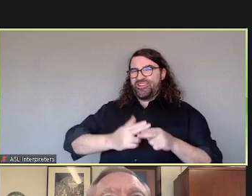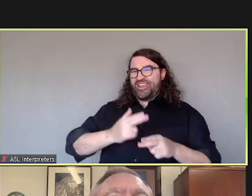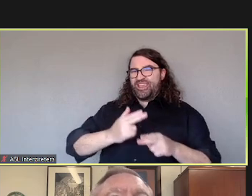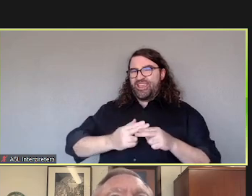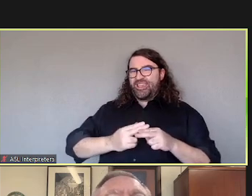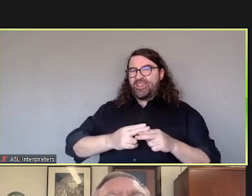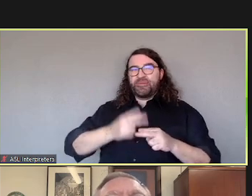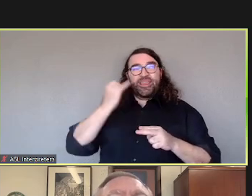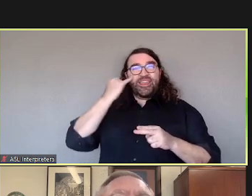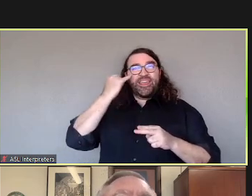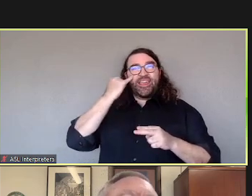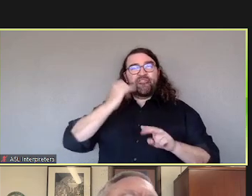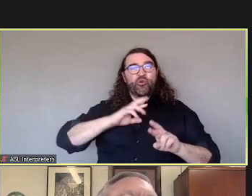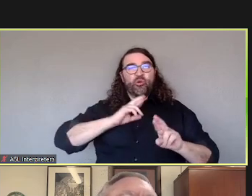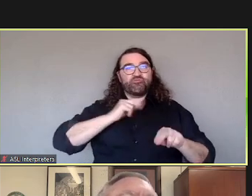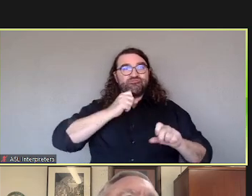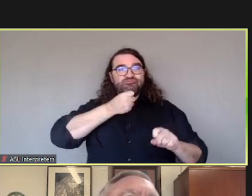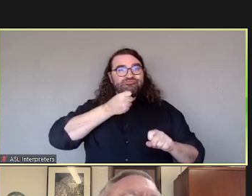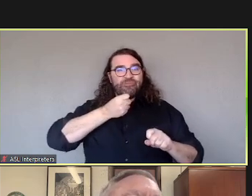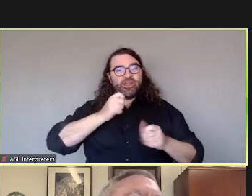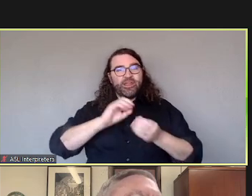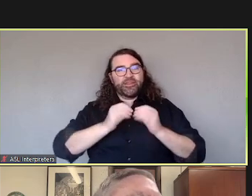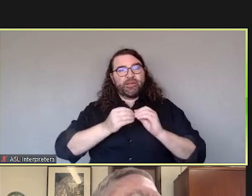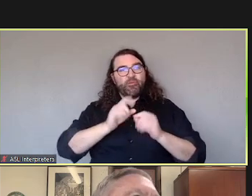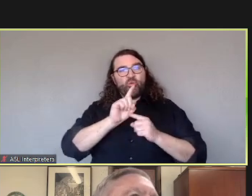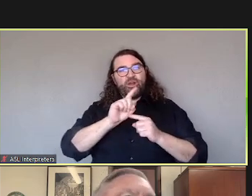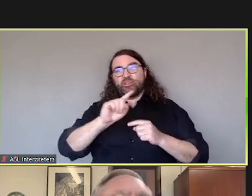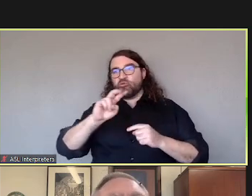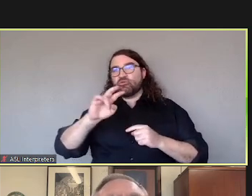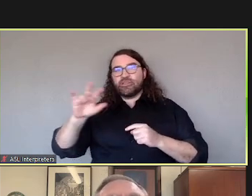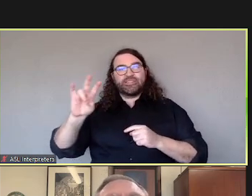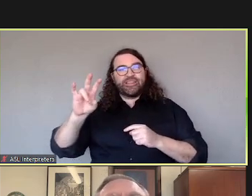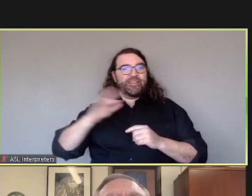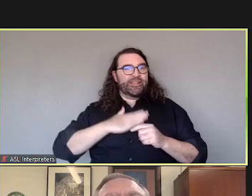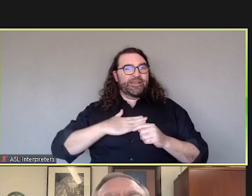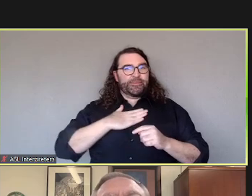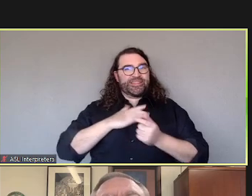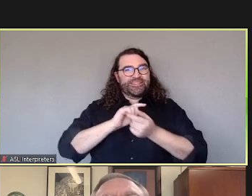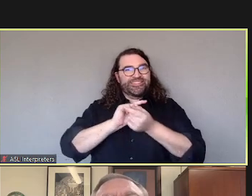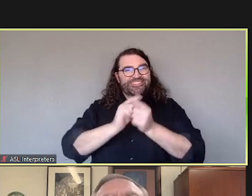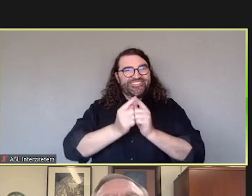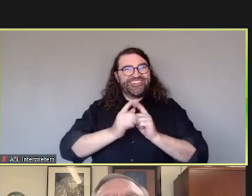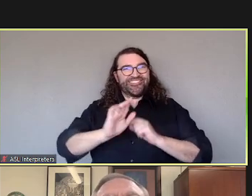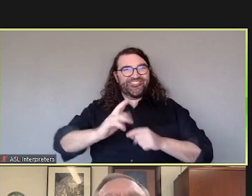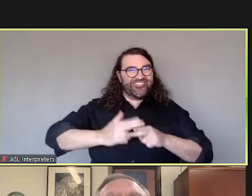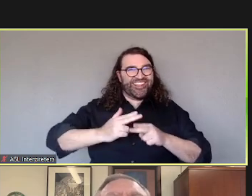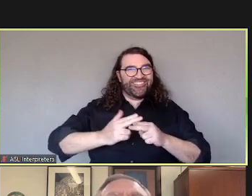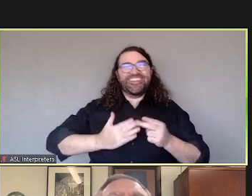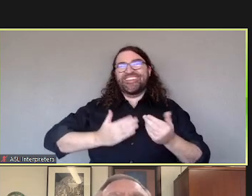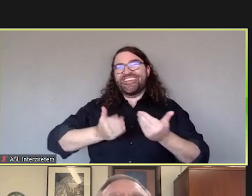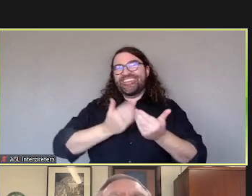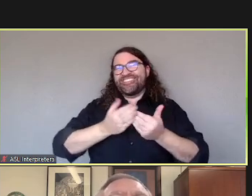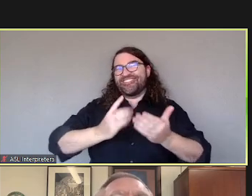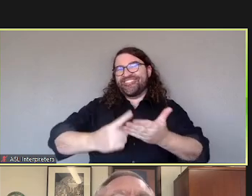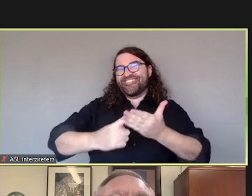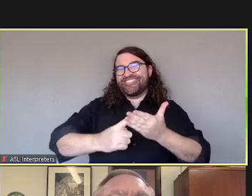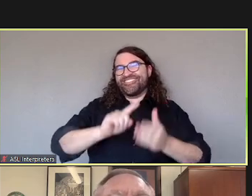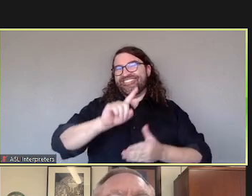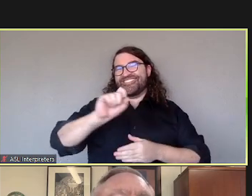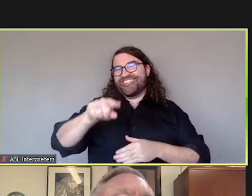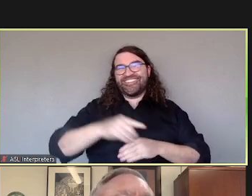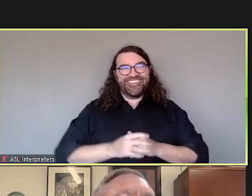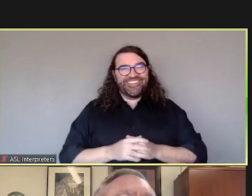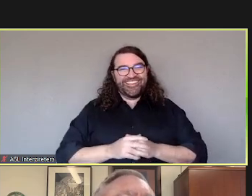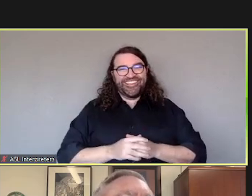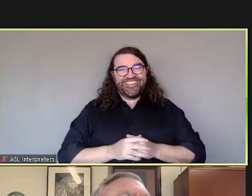through 7, please go in and change it so we know your name. It'll make it easier for us to call on you. And I put